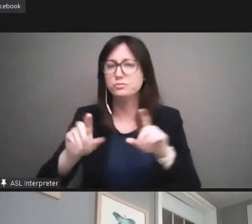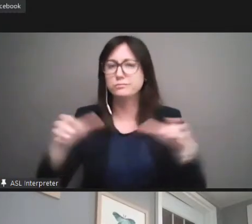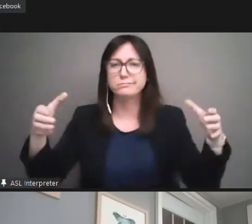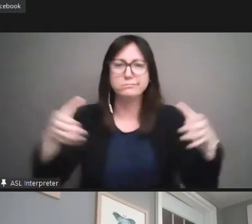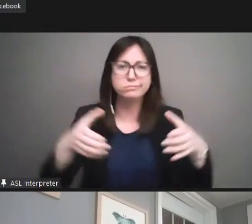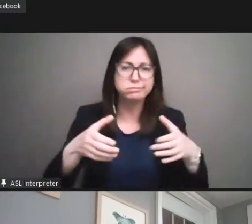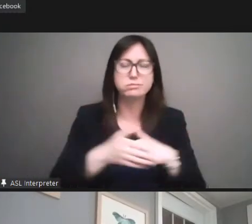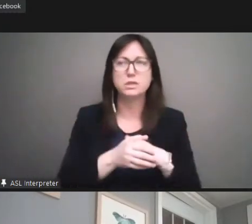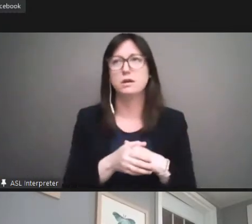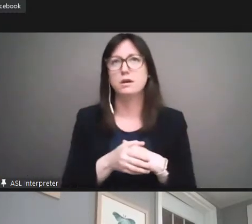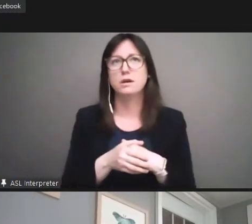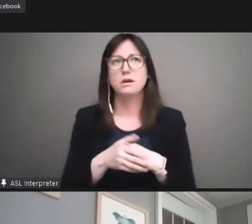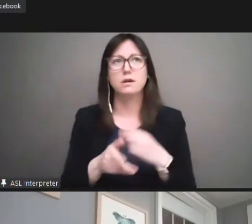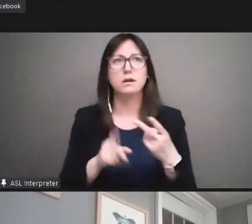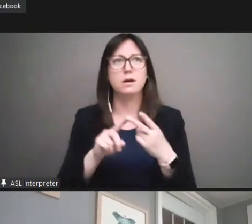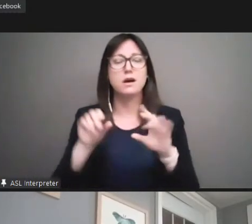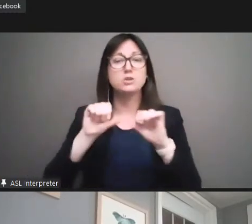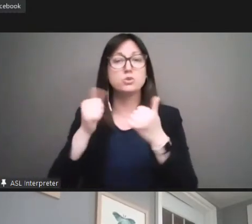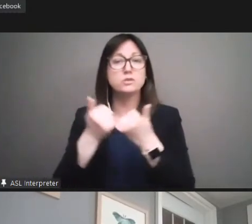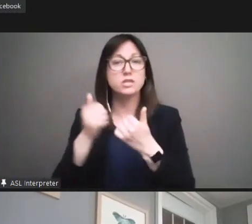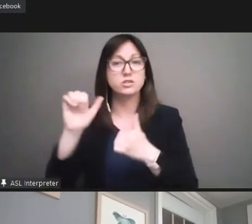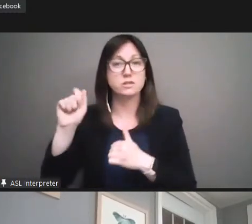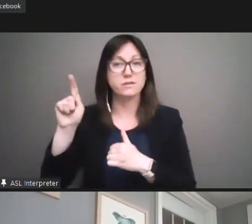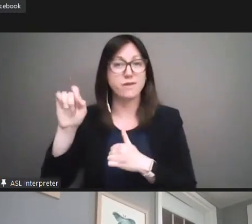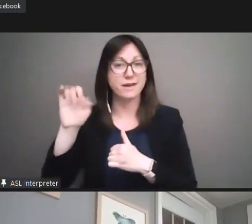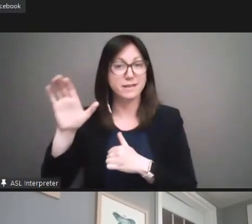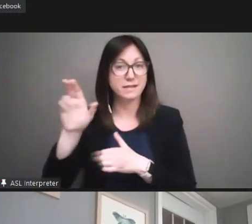the Association of Atlantic Universities,